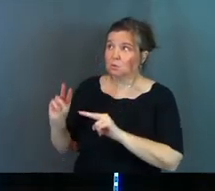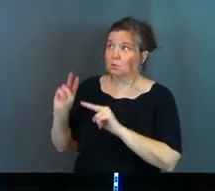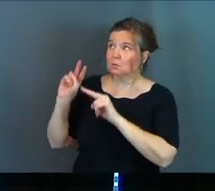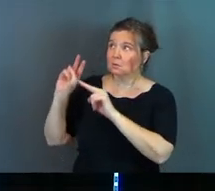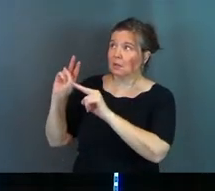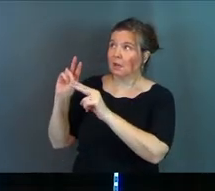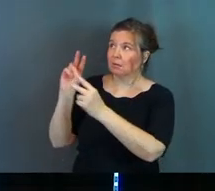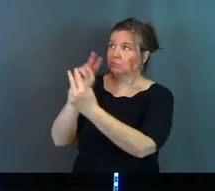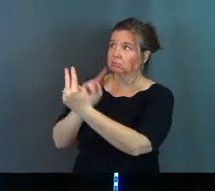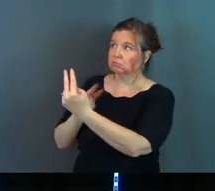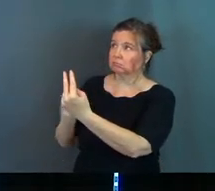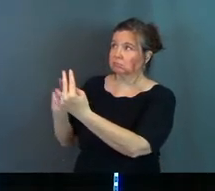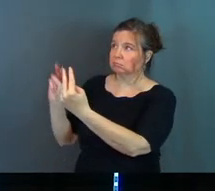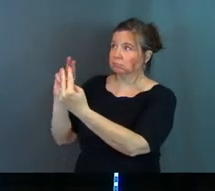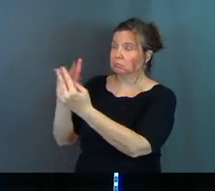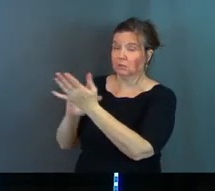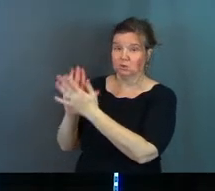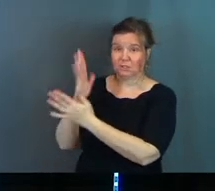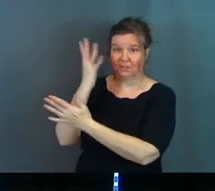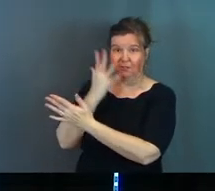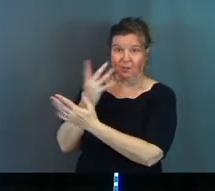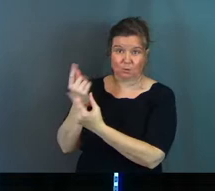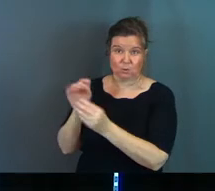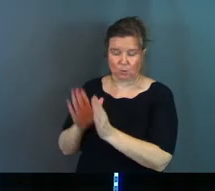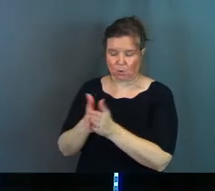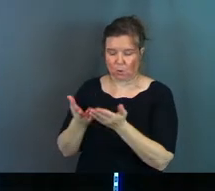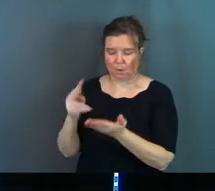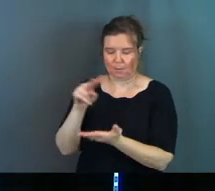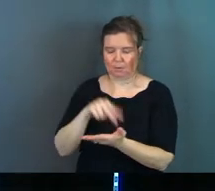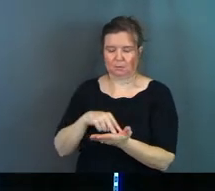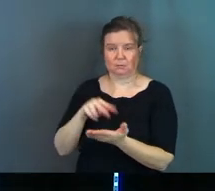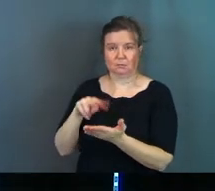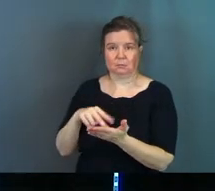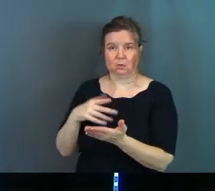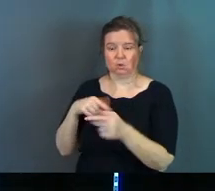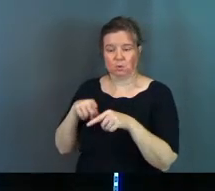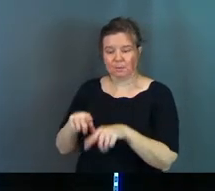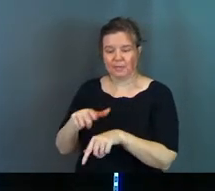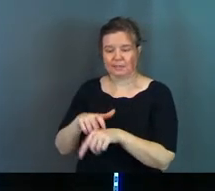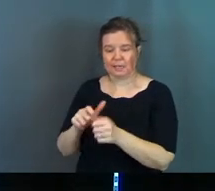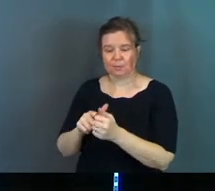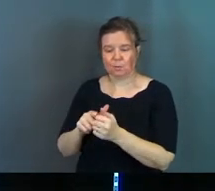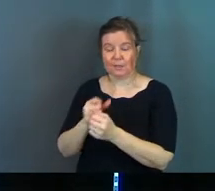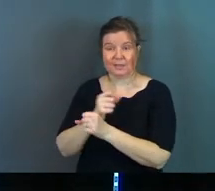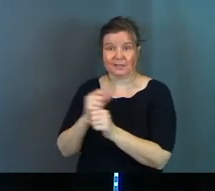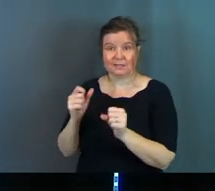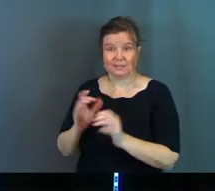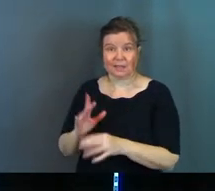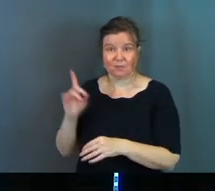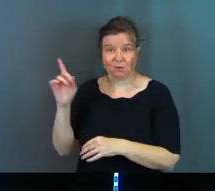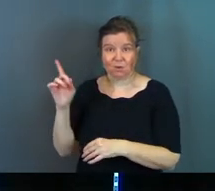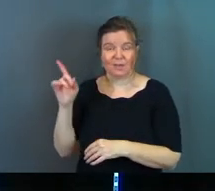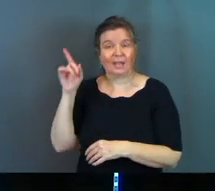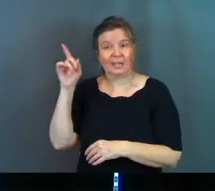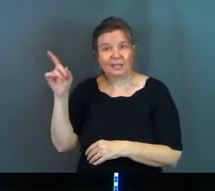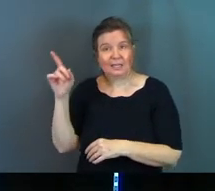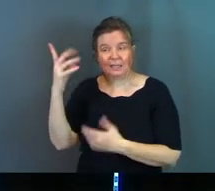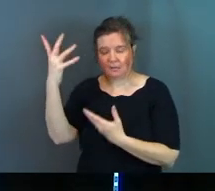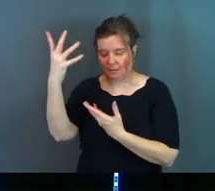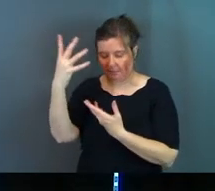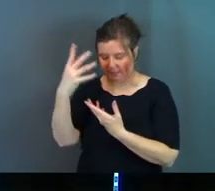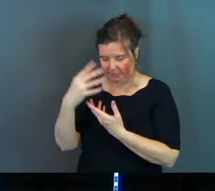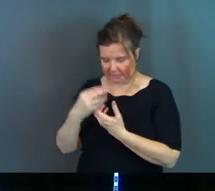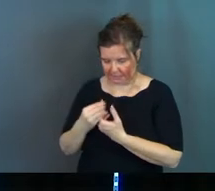the face of Jesus, because that's what you're doing when you open up his word. You're spending time with the Savior and he comes